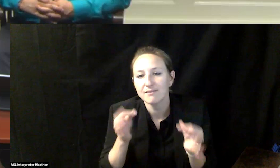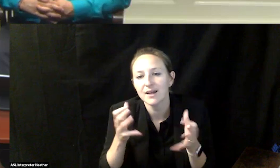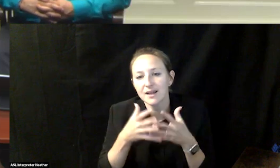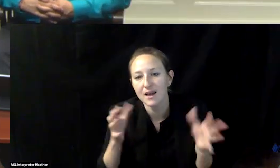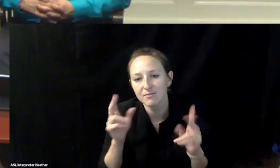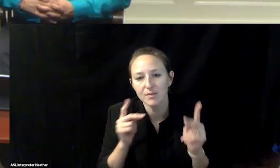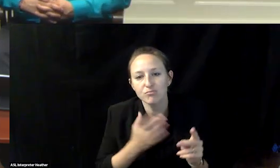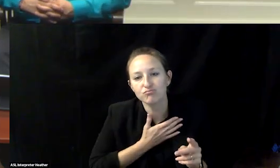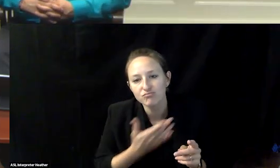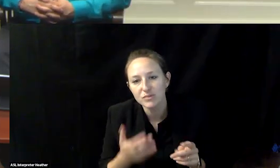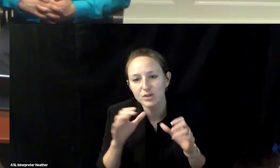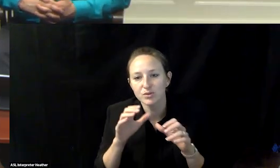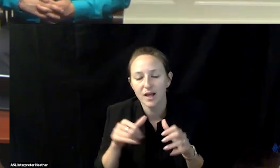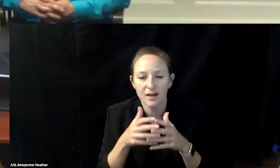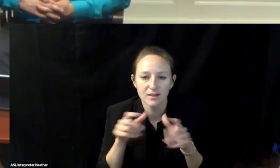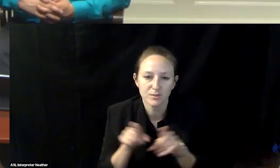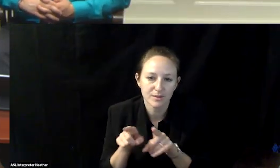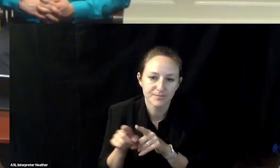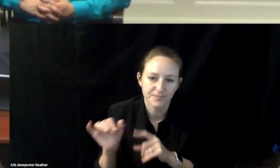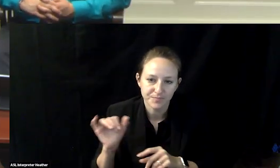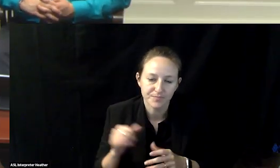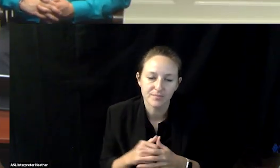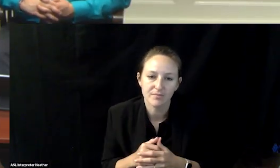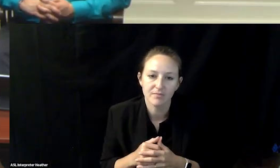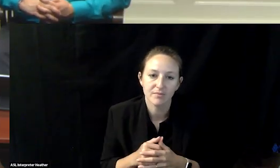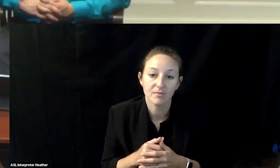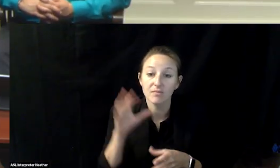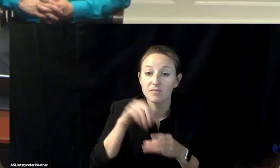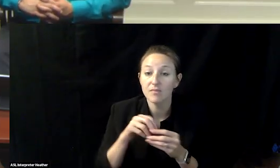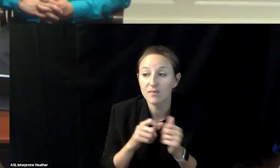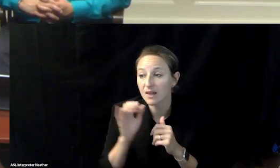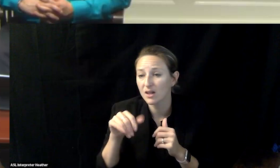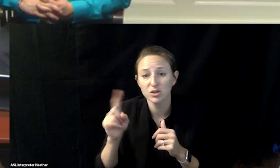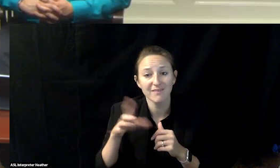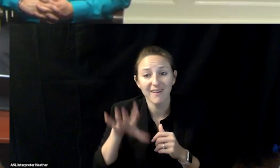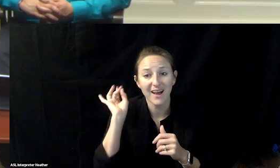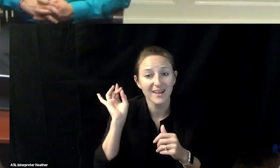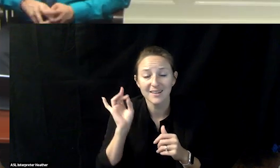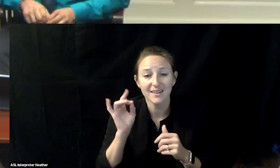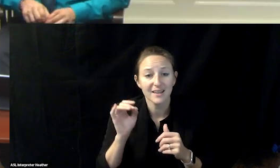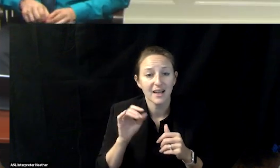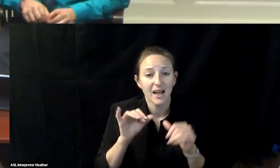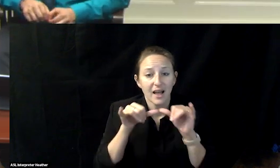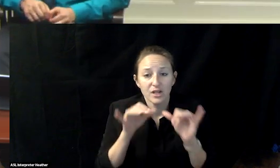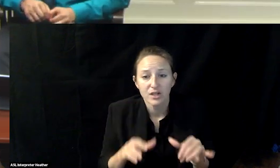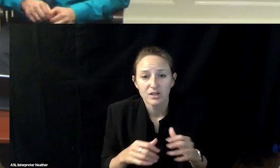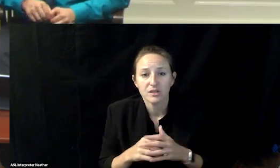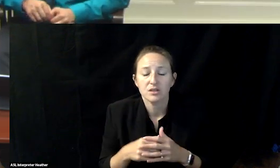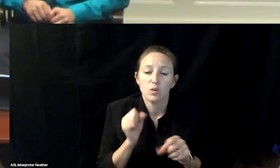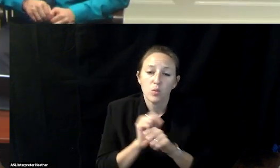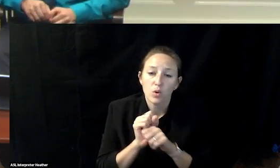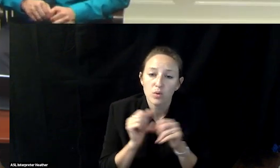of thing as well. So part of it is just finding, engineers who are working on it, like whether you look